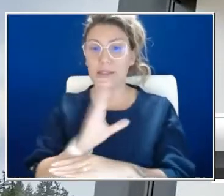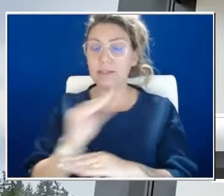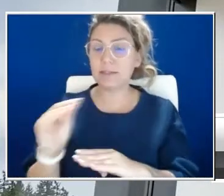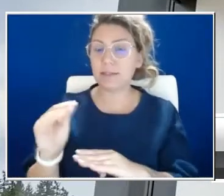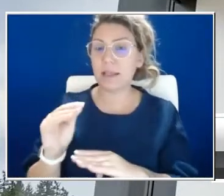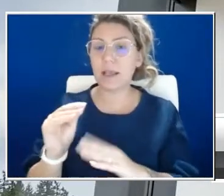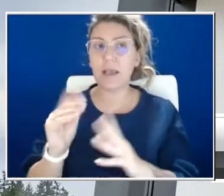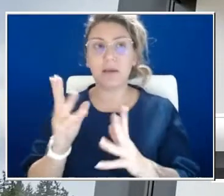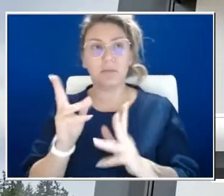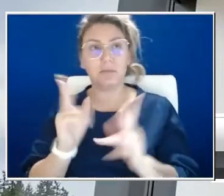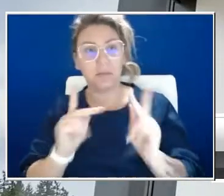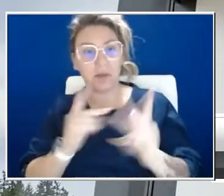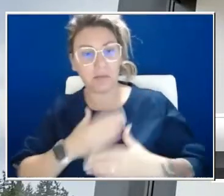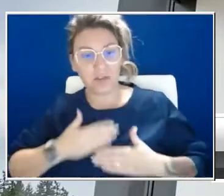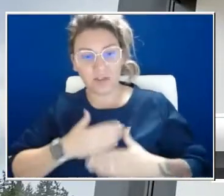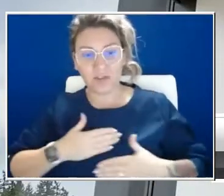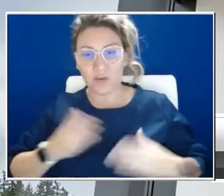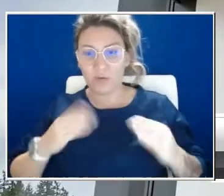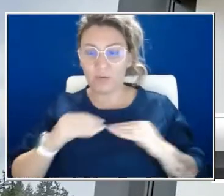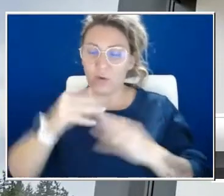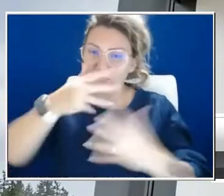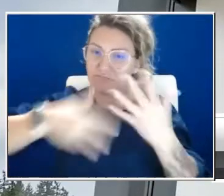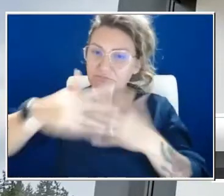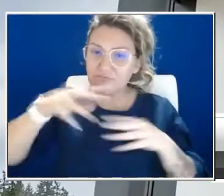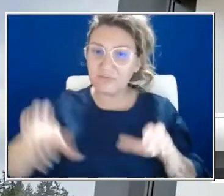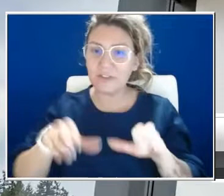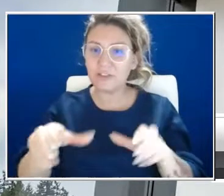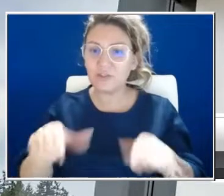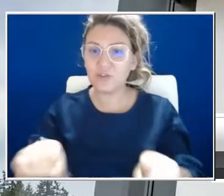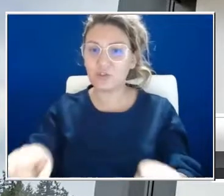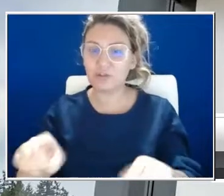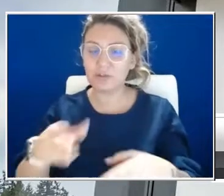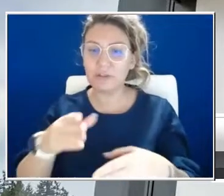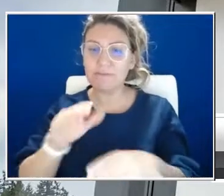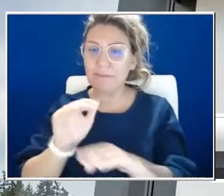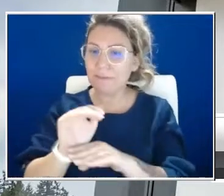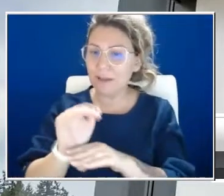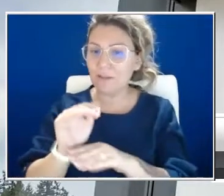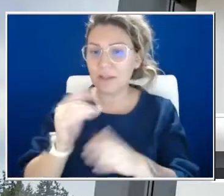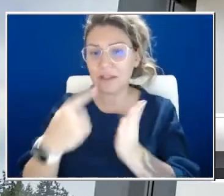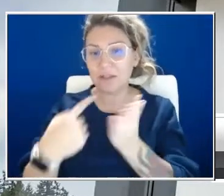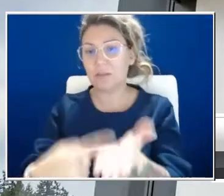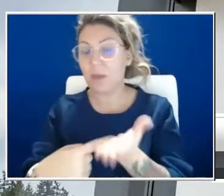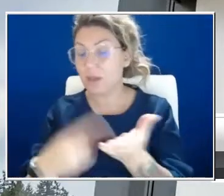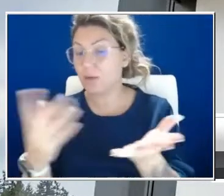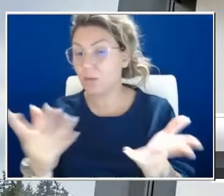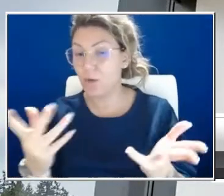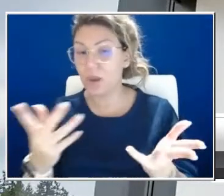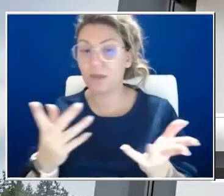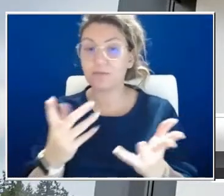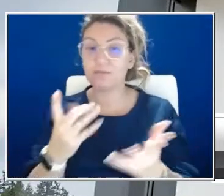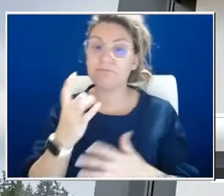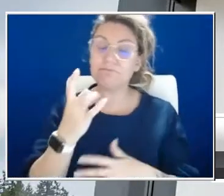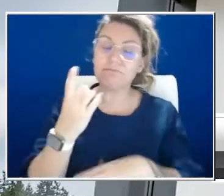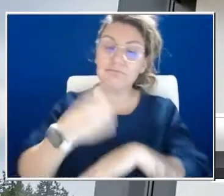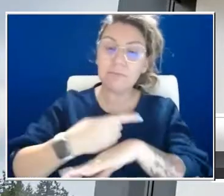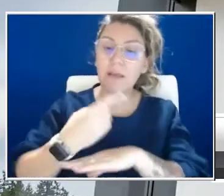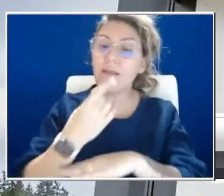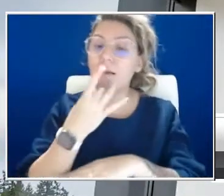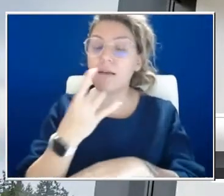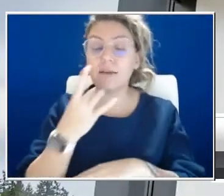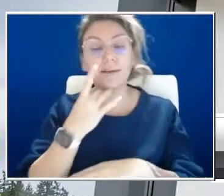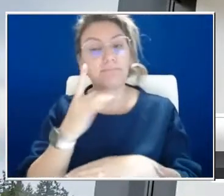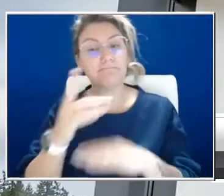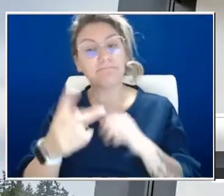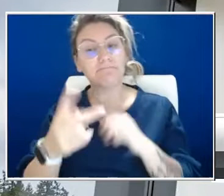enjoying more social activity in the evening hours, the debate is that the daylight saving times should exist,